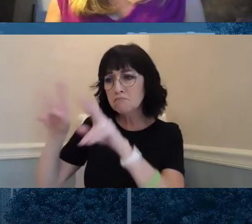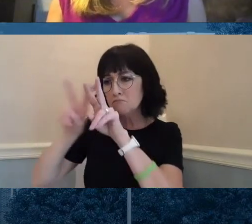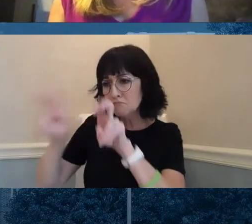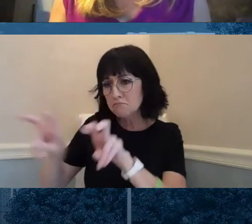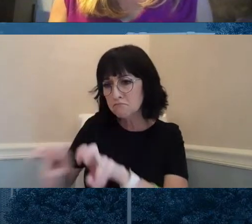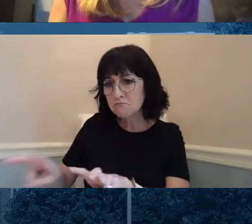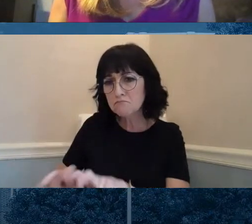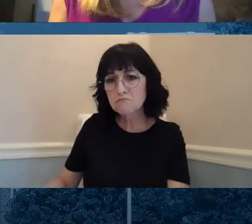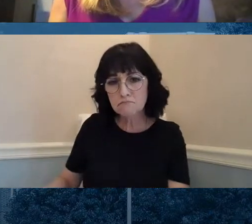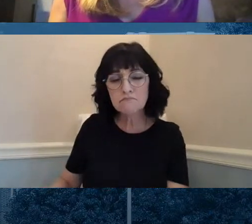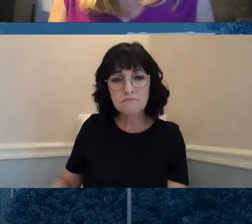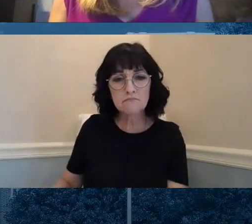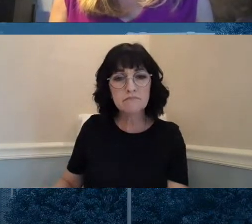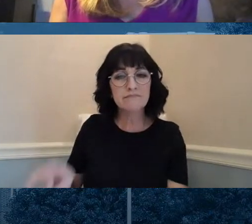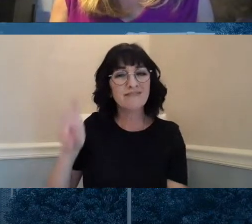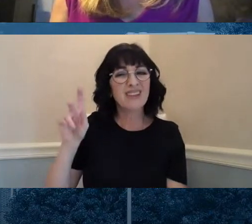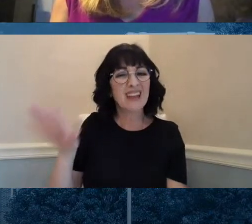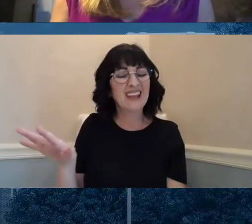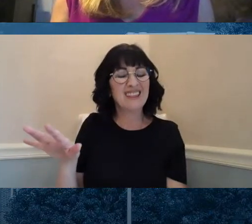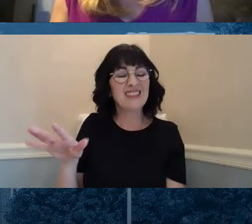triggered the pause,